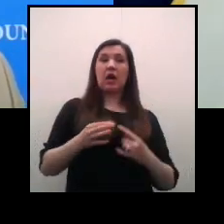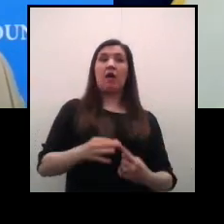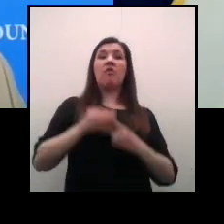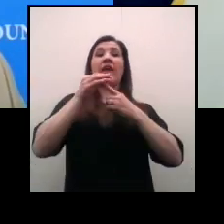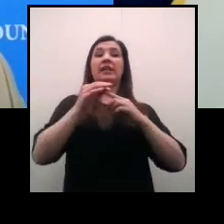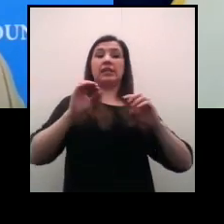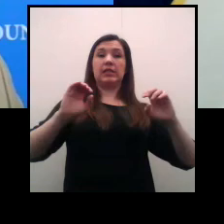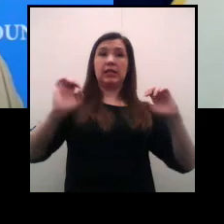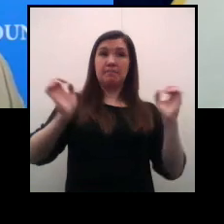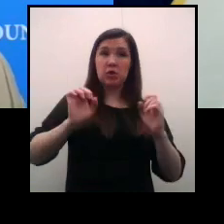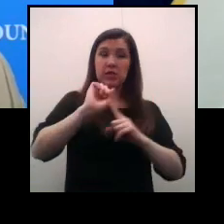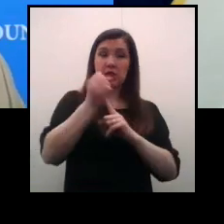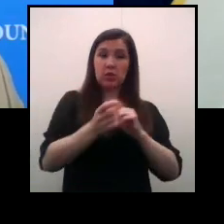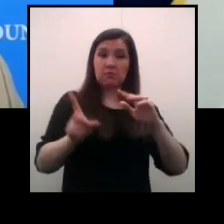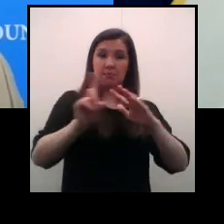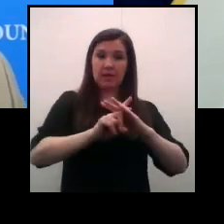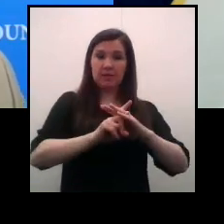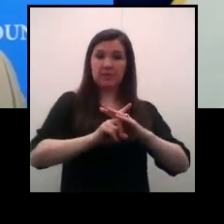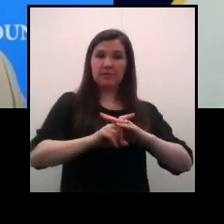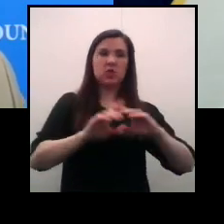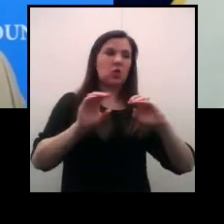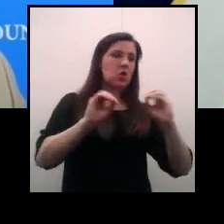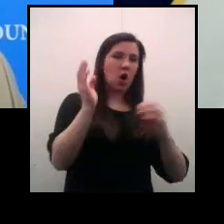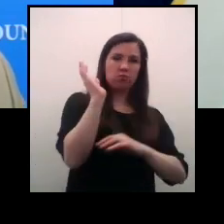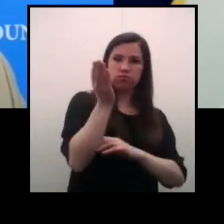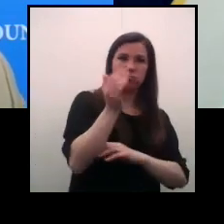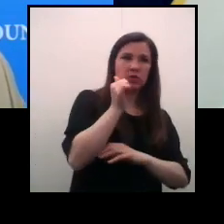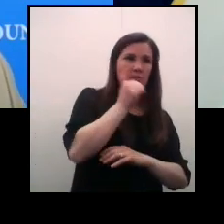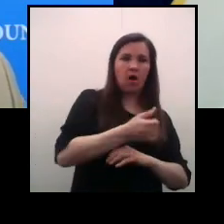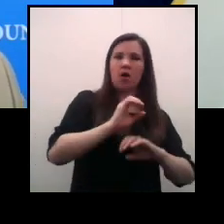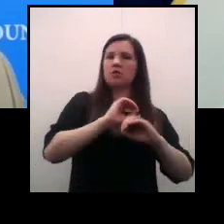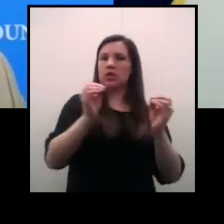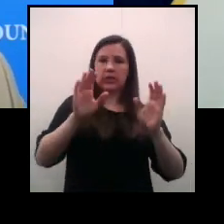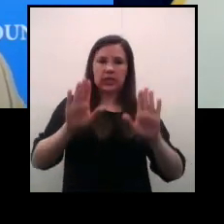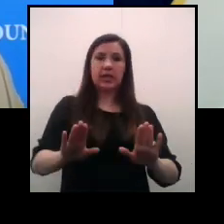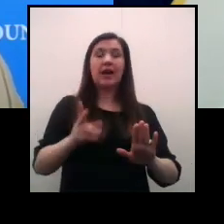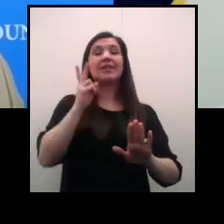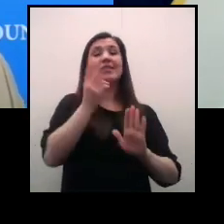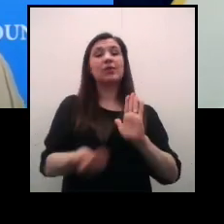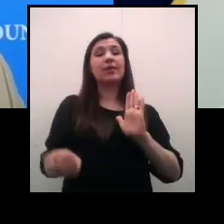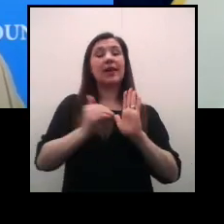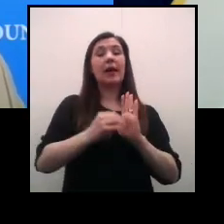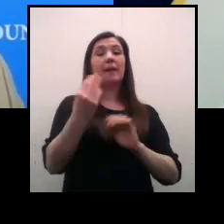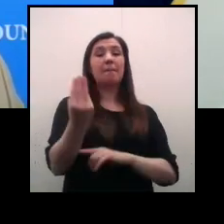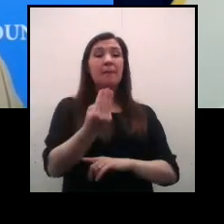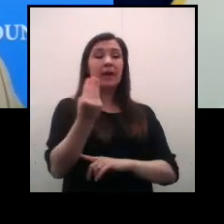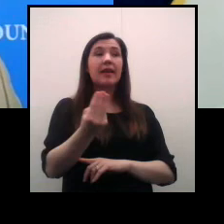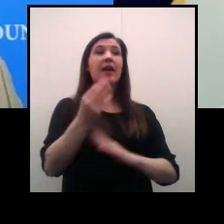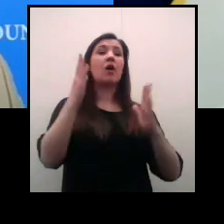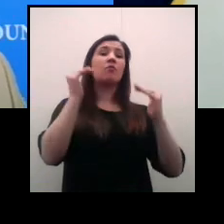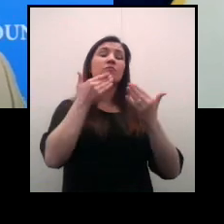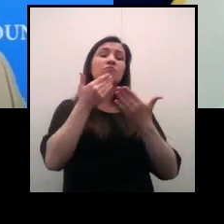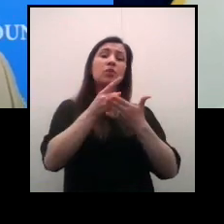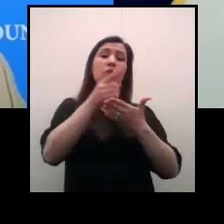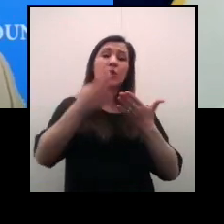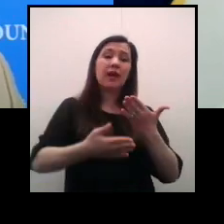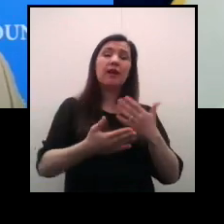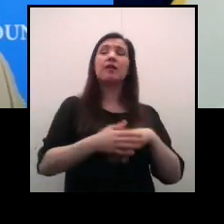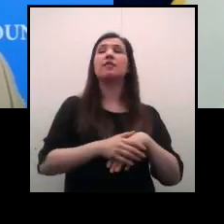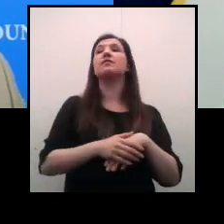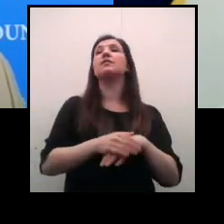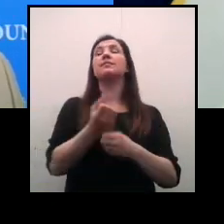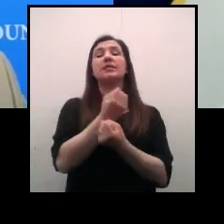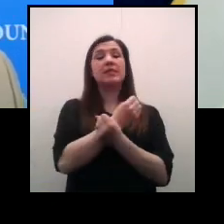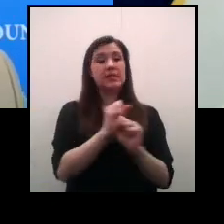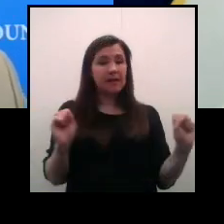emergency situation arises. So until I see you again on Monday, may you have a very good weekend. May you